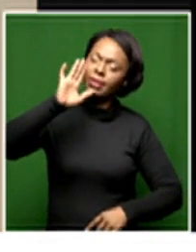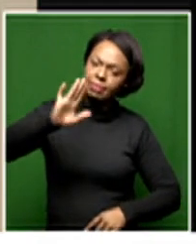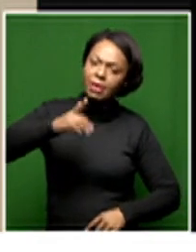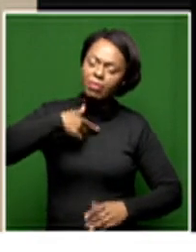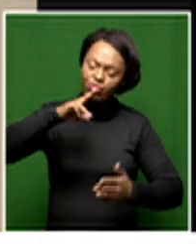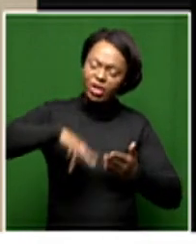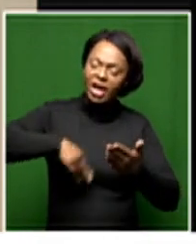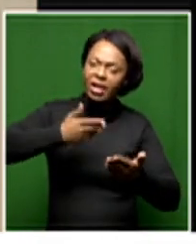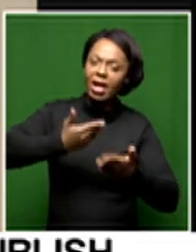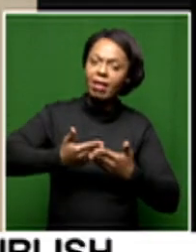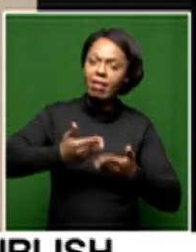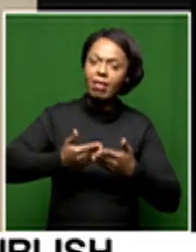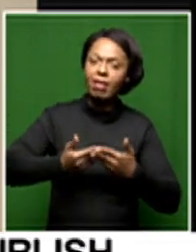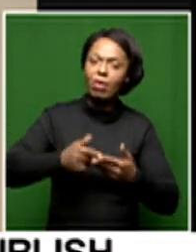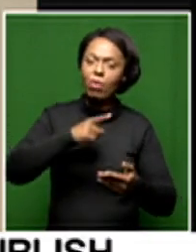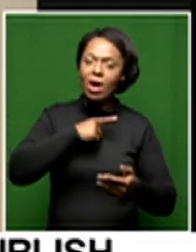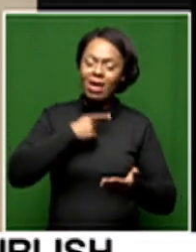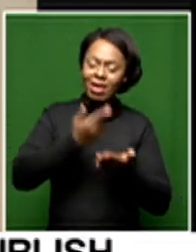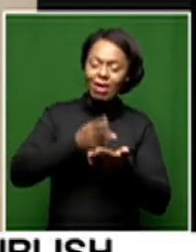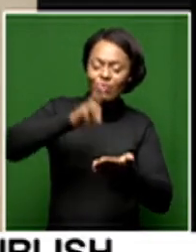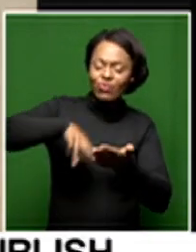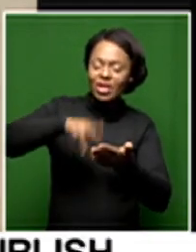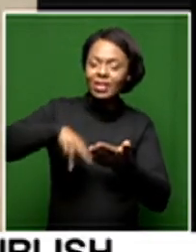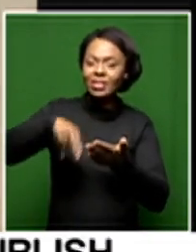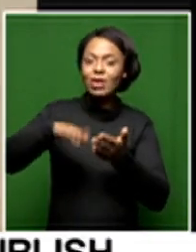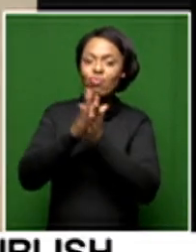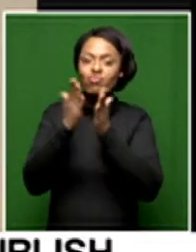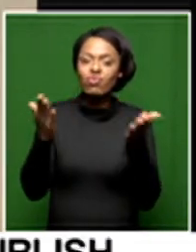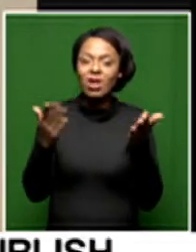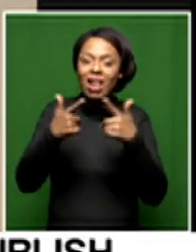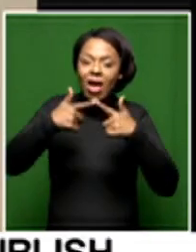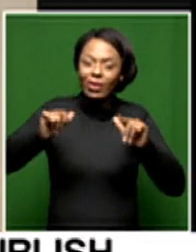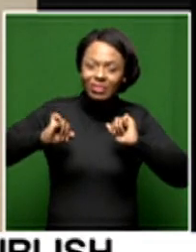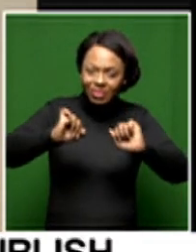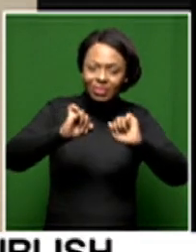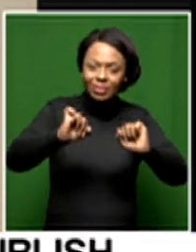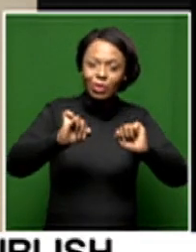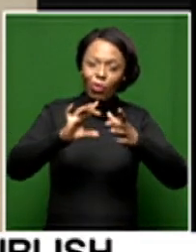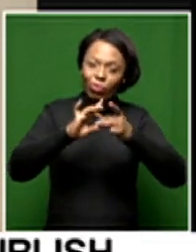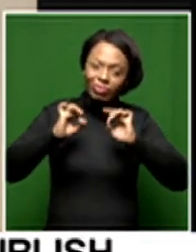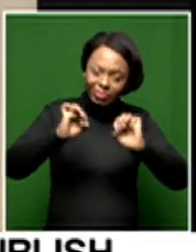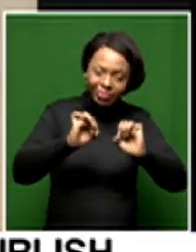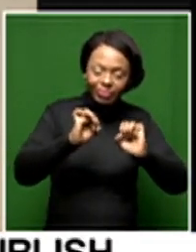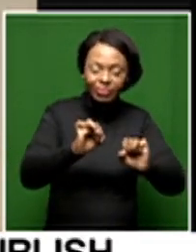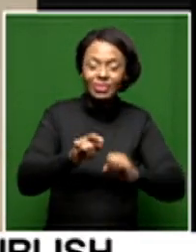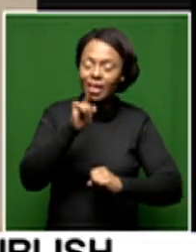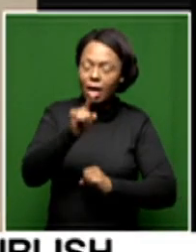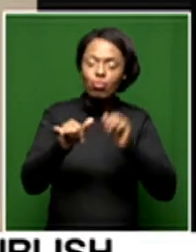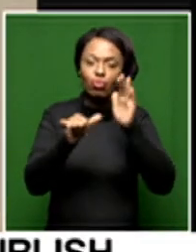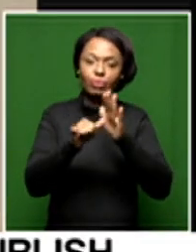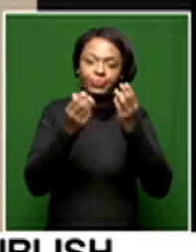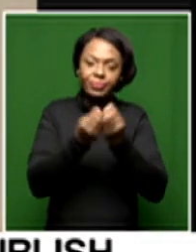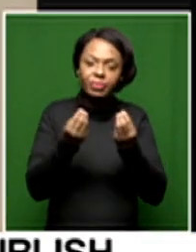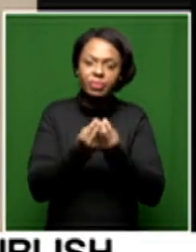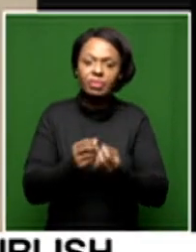to have books written in your home language, that is a massive milestone. And I'd like to point out, though, that we